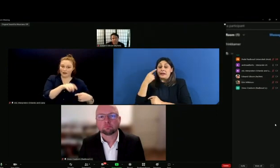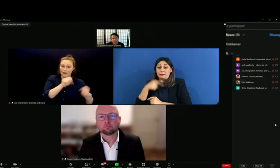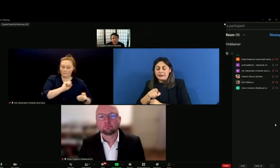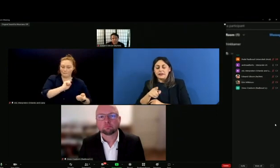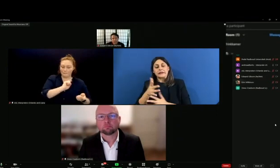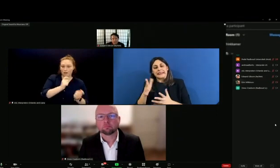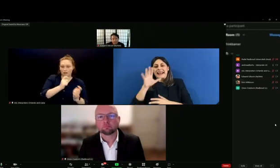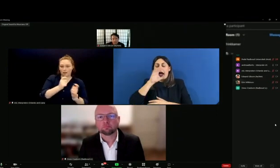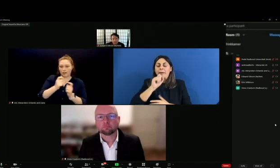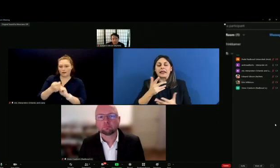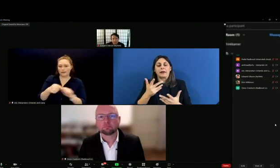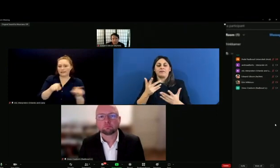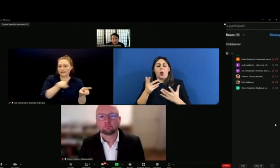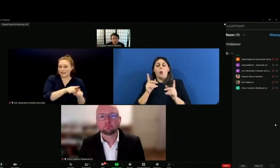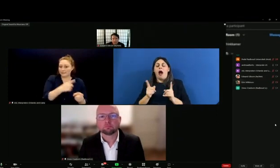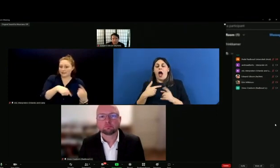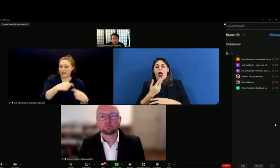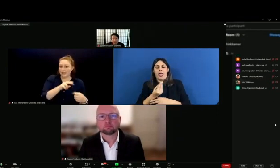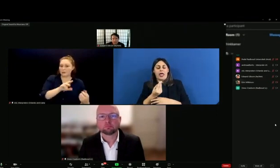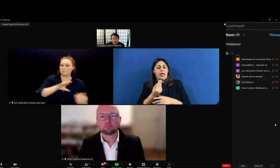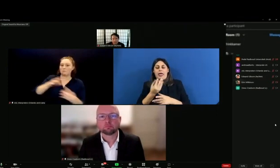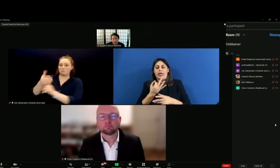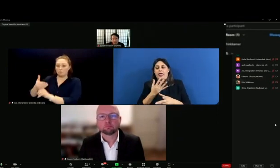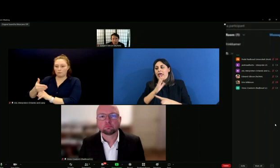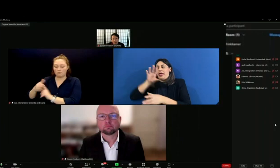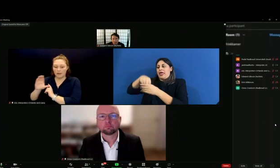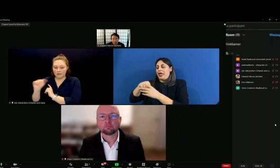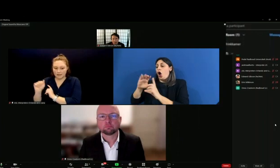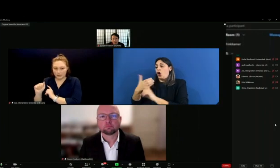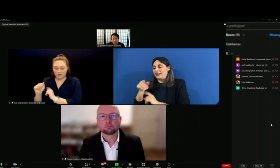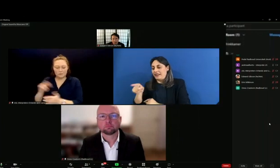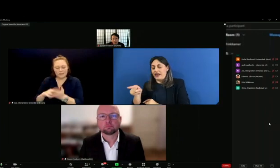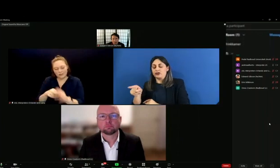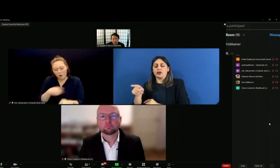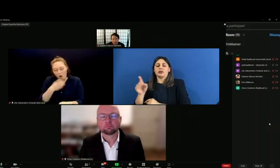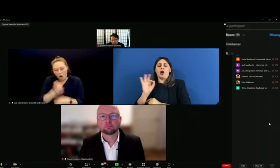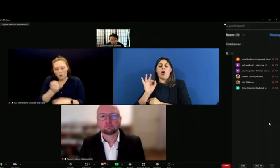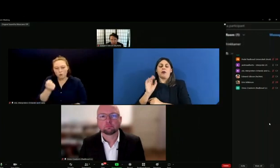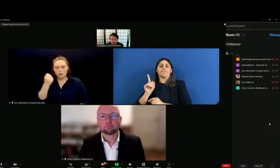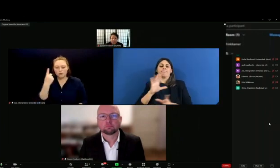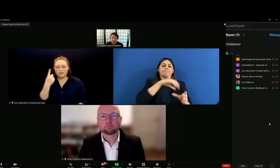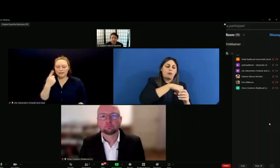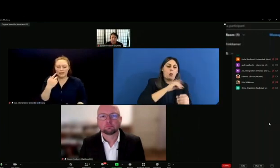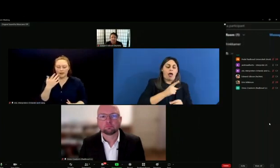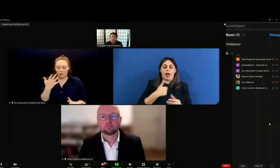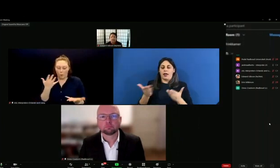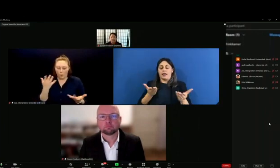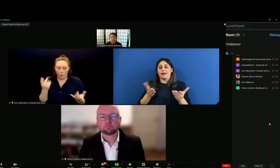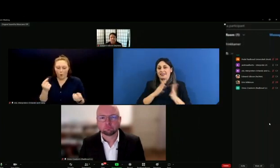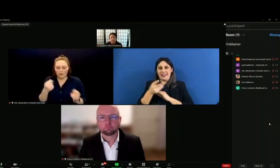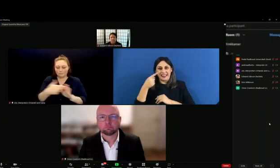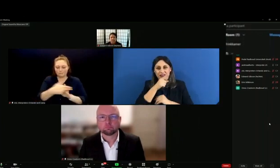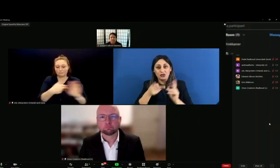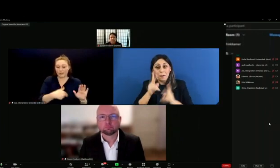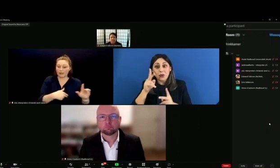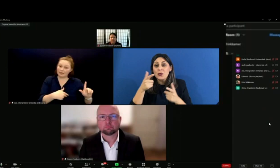sign can be used as a constructed action. And thus it becomes difficult to understand what should be considered a lexical sign